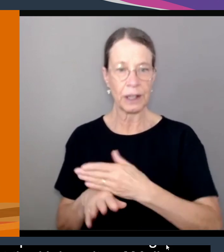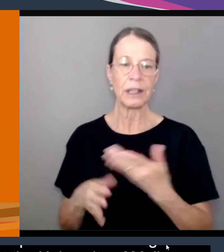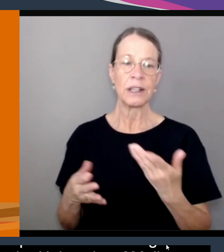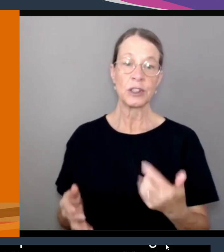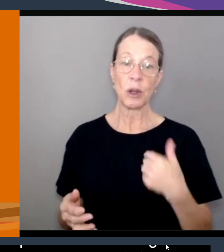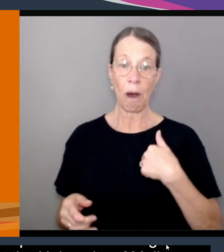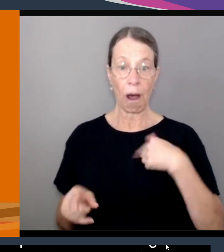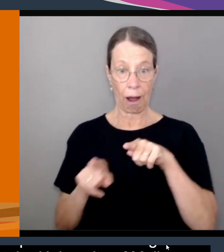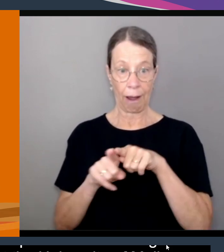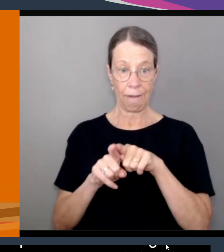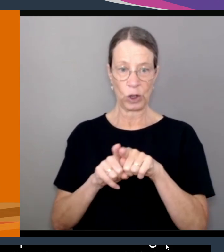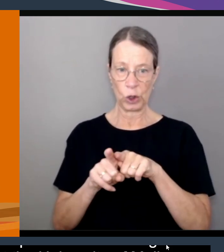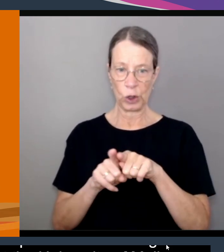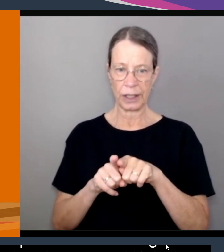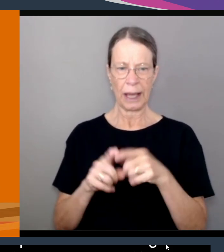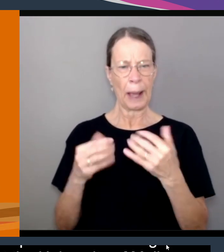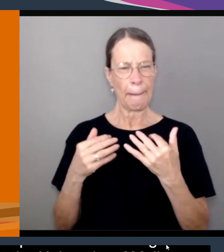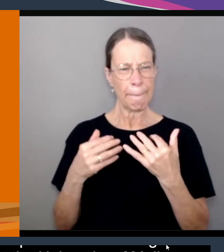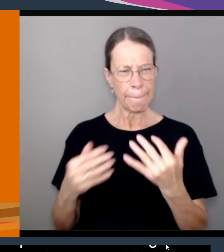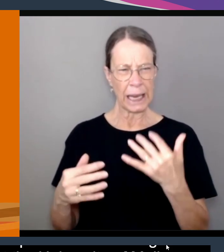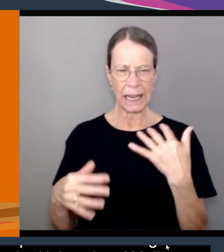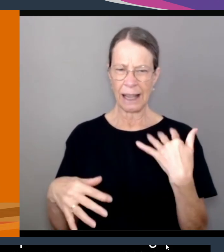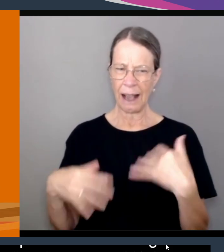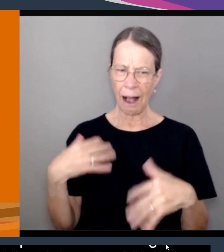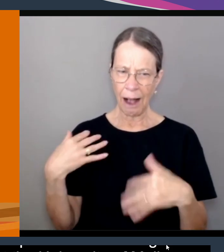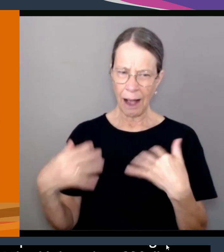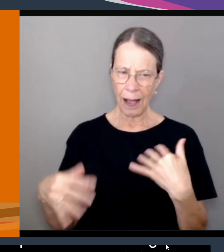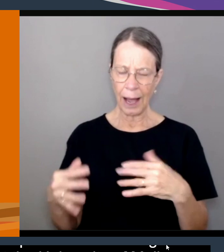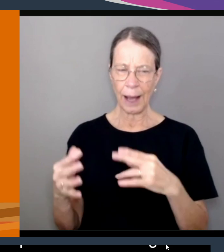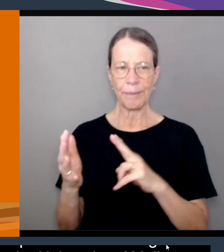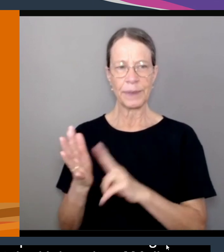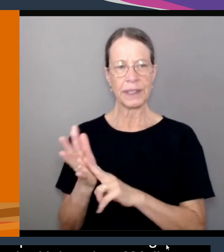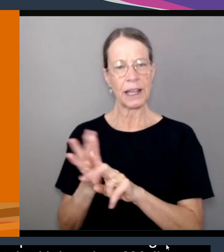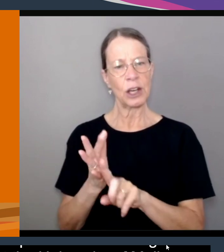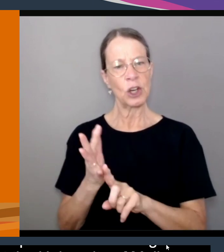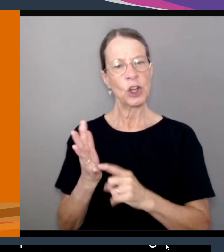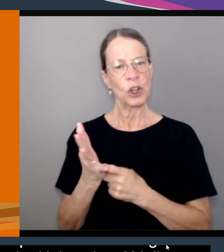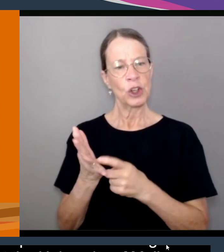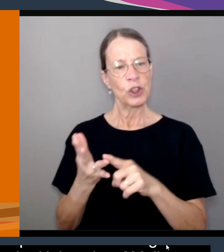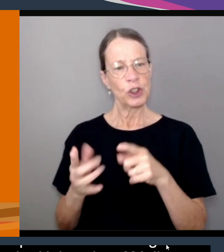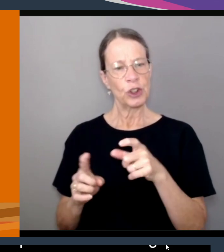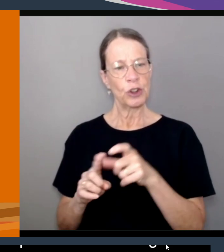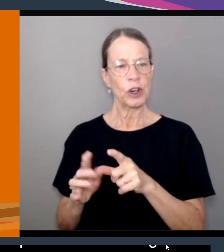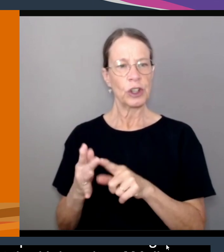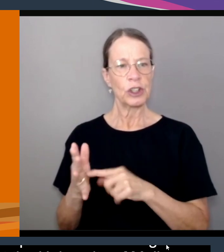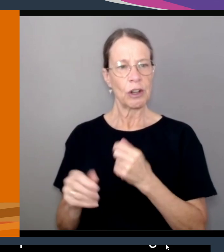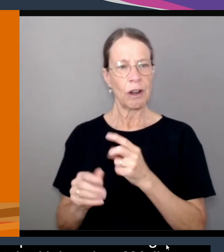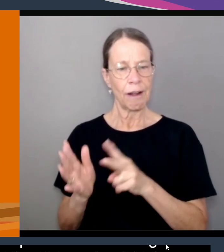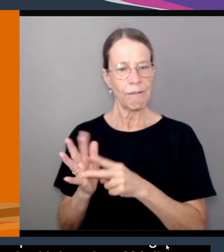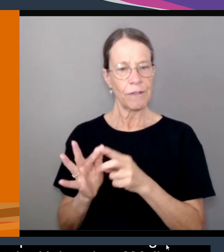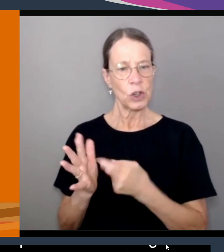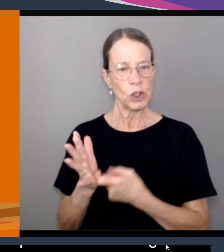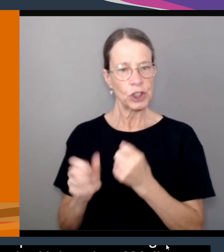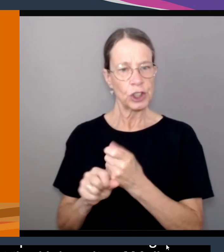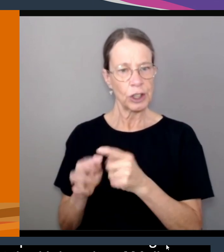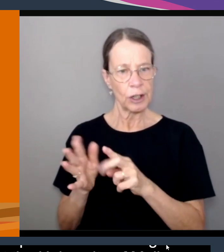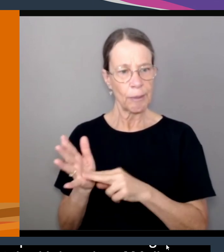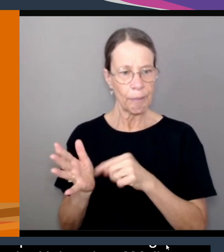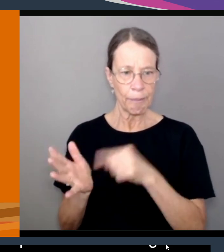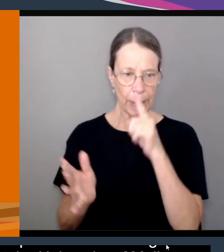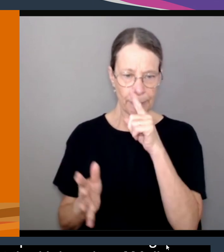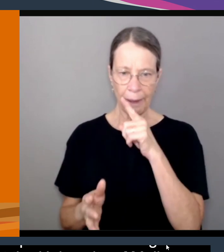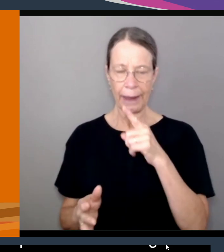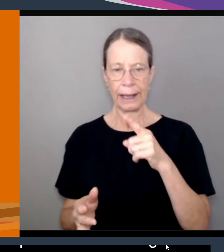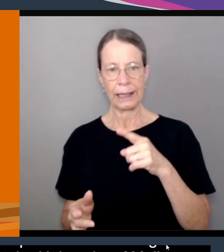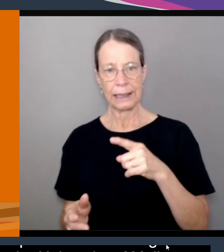learned that many of the harms that neurodivergent people experience in reproductive and sexual health care don't come necessarily